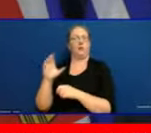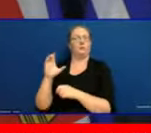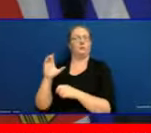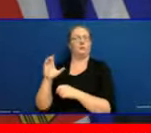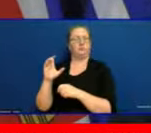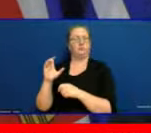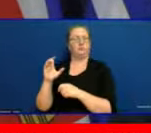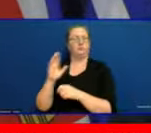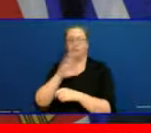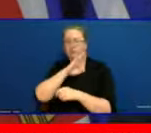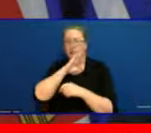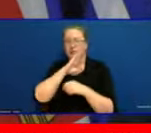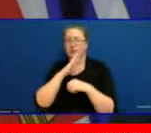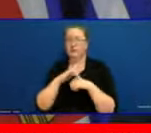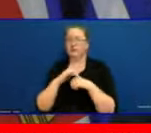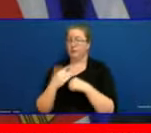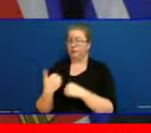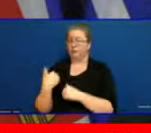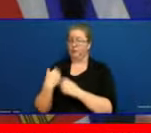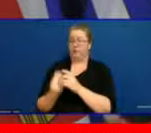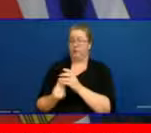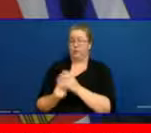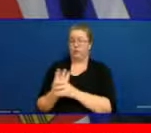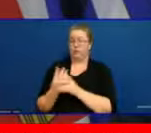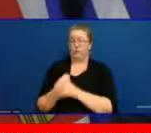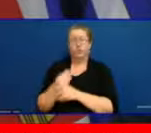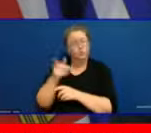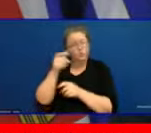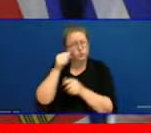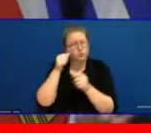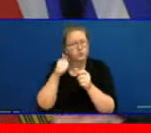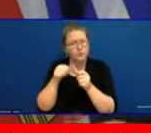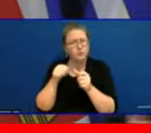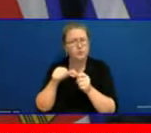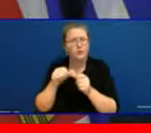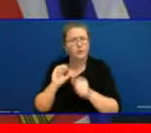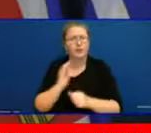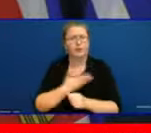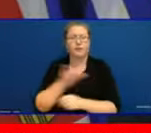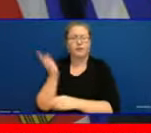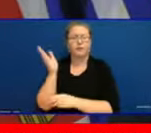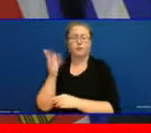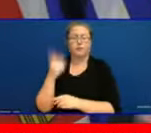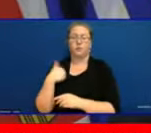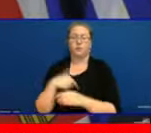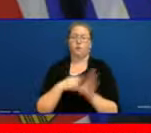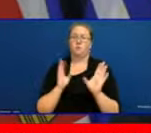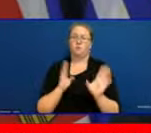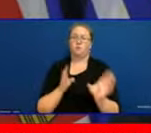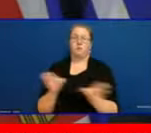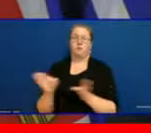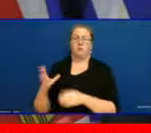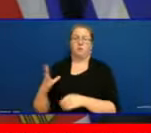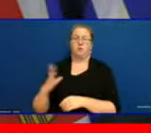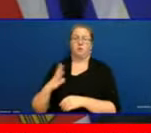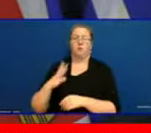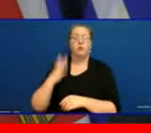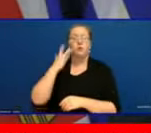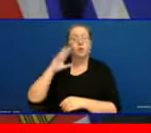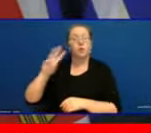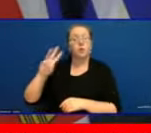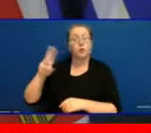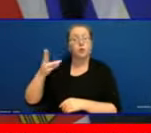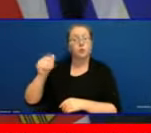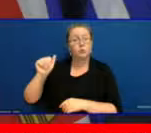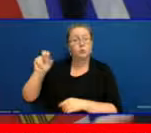at Vancouver Coastal and Fraser Health sites. In the spring, as you recall, when we presented, we prepared for scenarios based